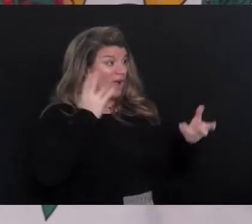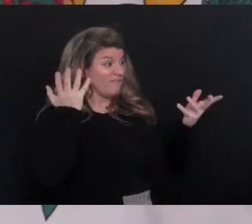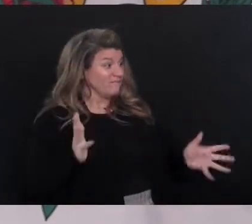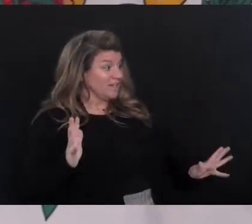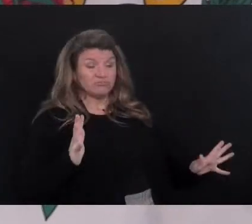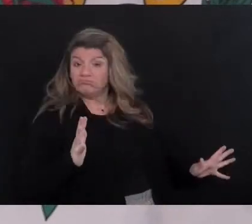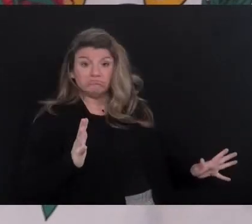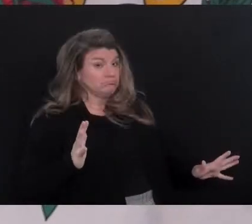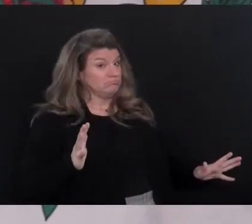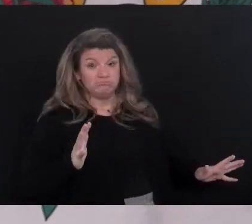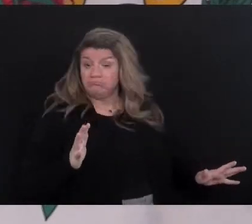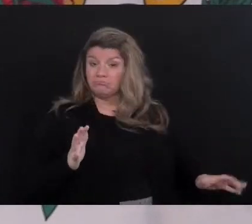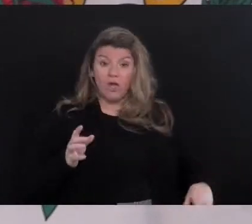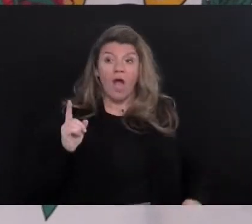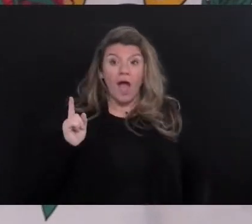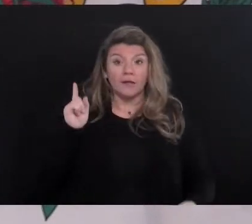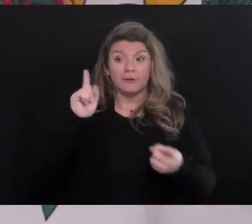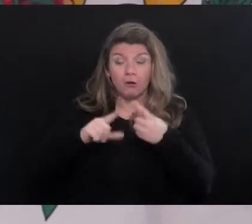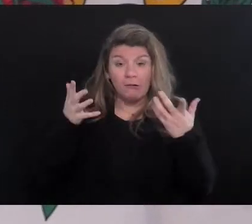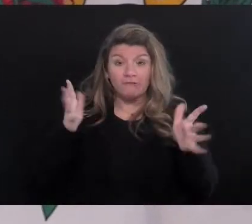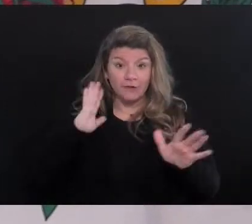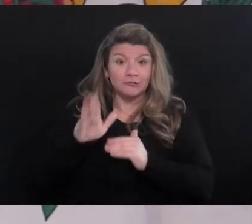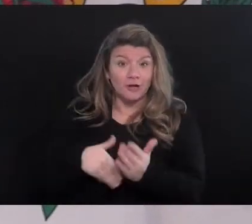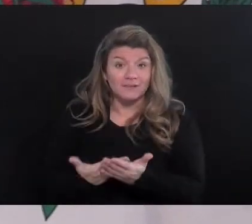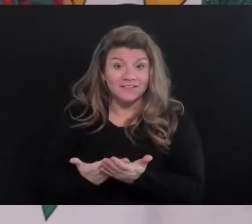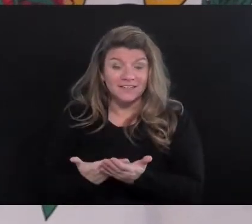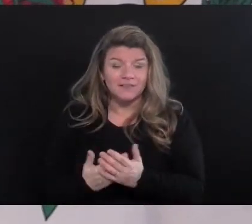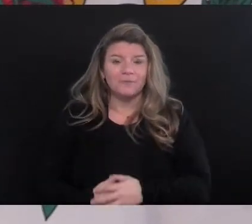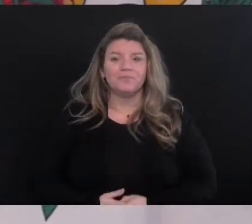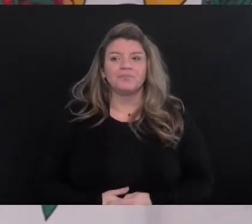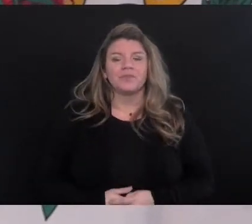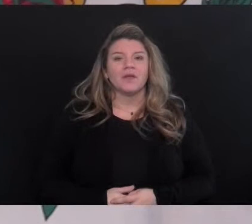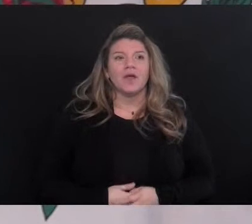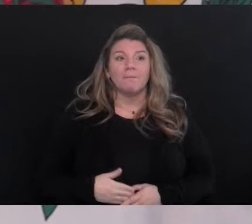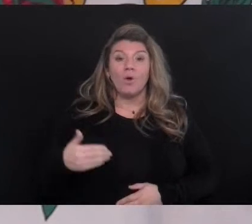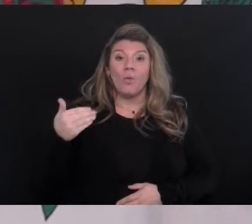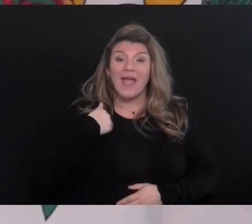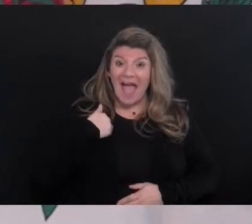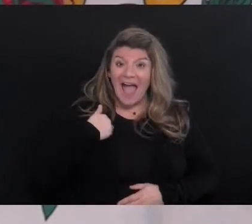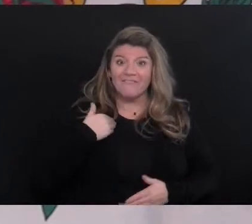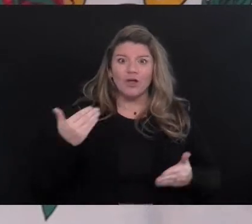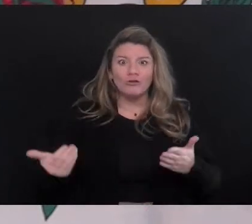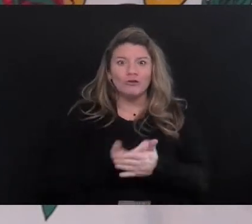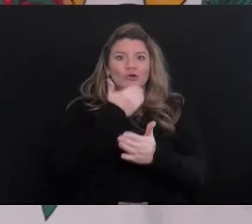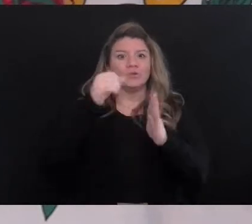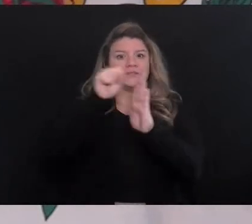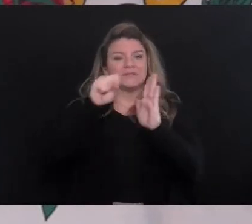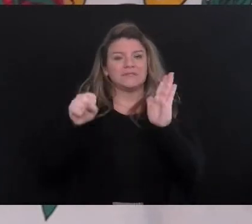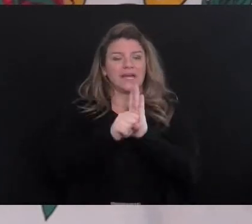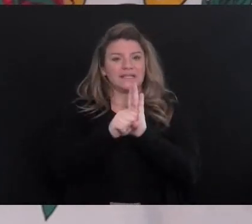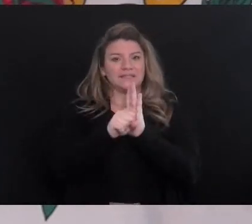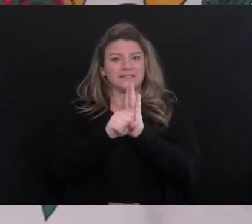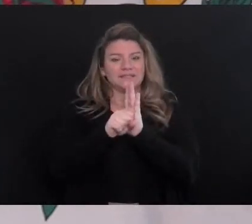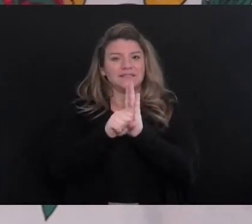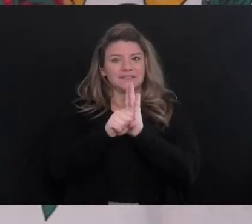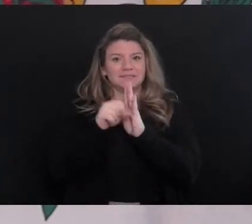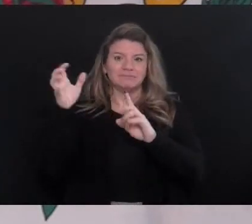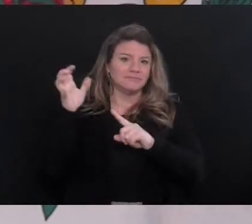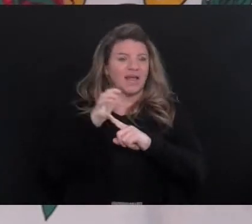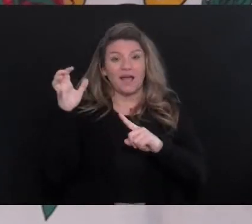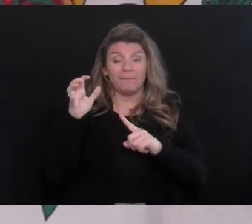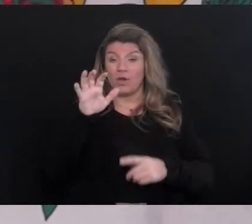all. But now get this. We have another all-time state record to announce. West